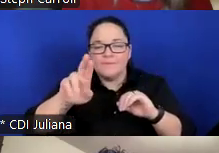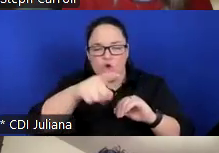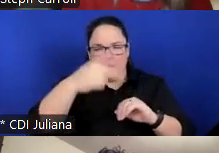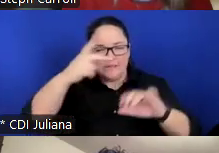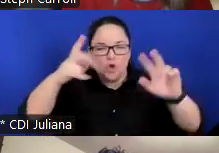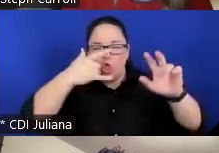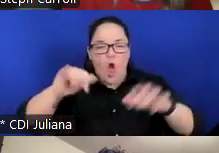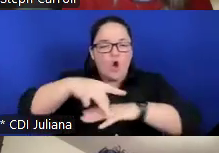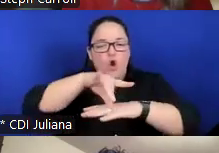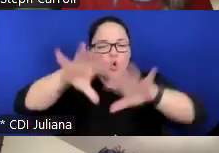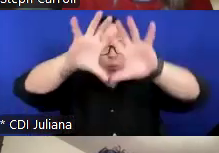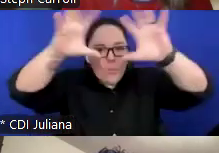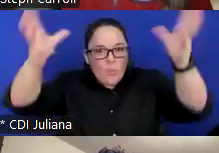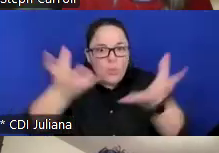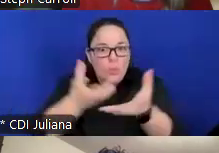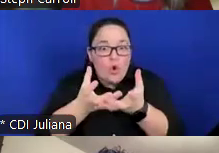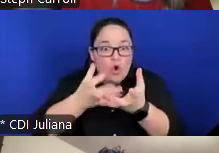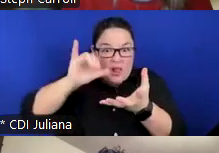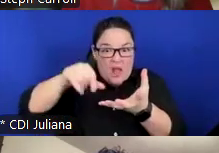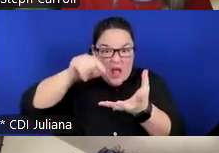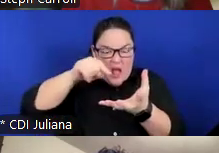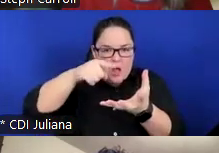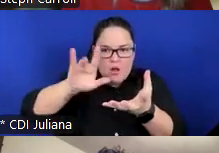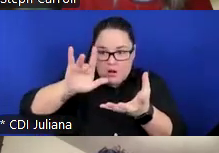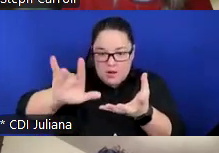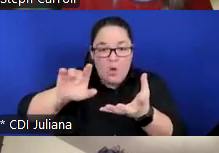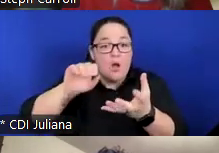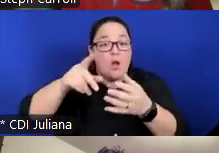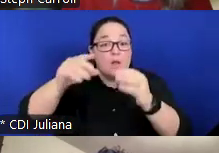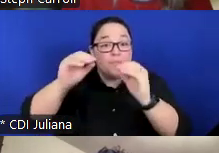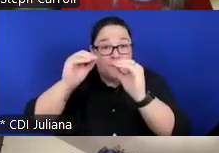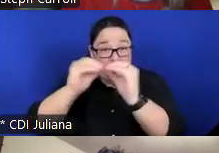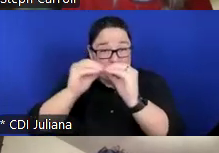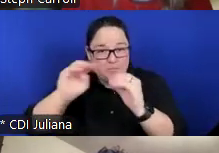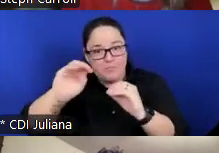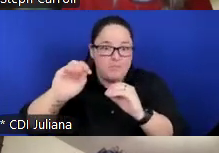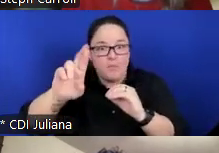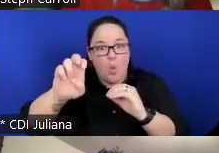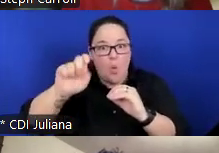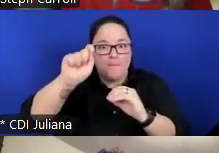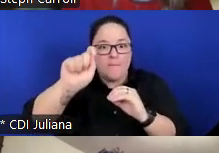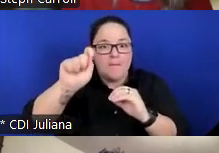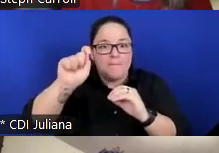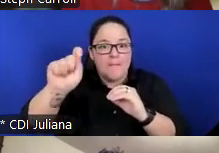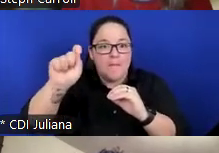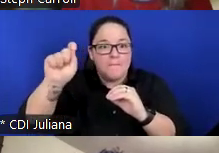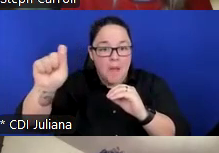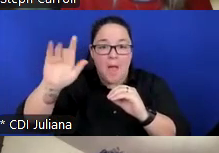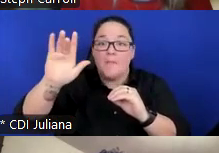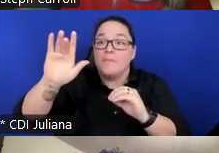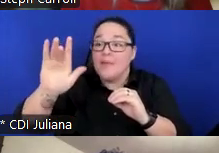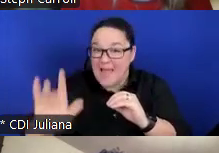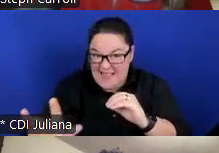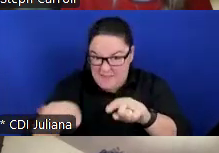the word More and 3 dots at the bottom of your screen. Click the icon of the globe or More, and you'll see a menu